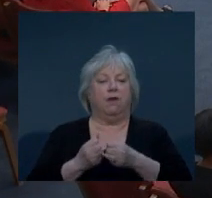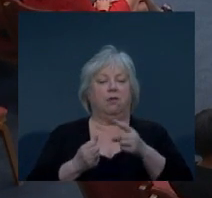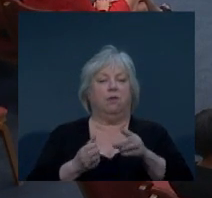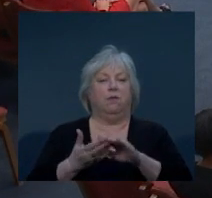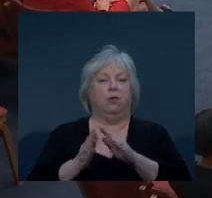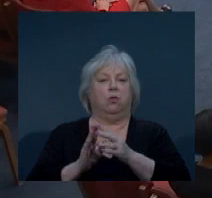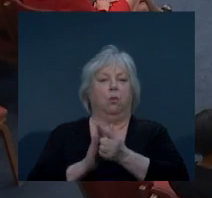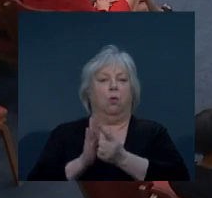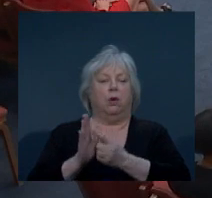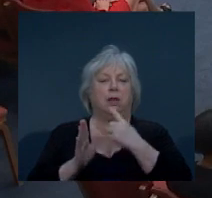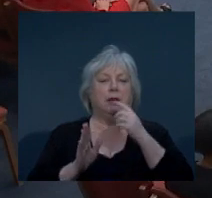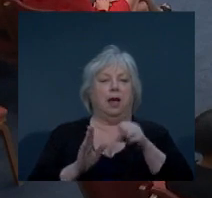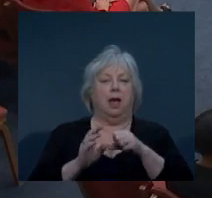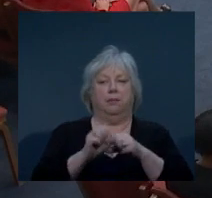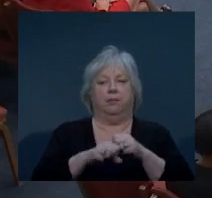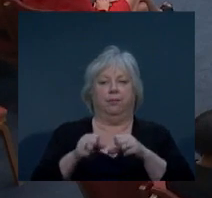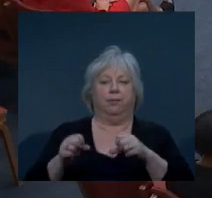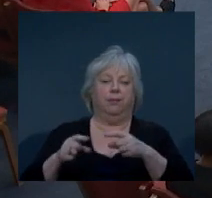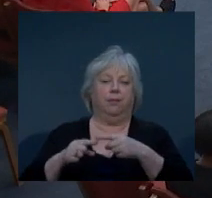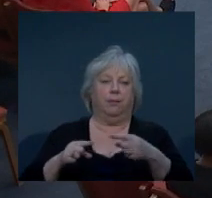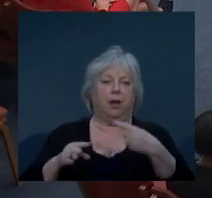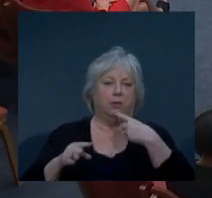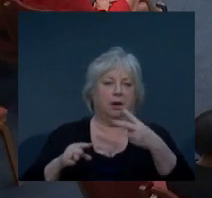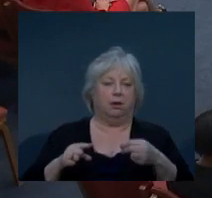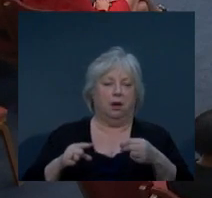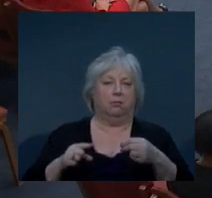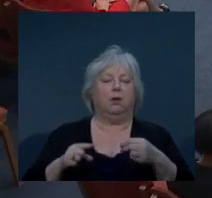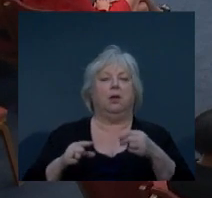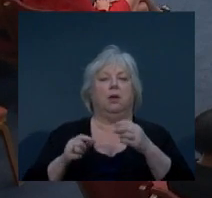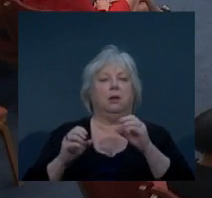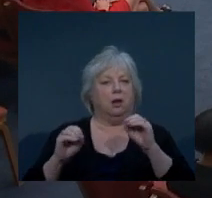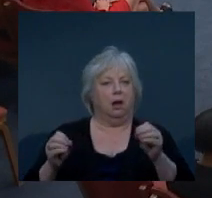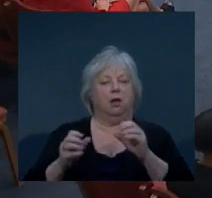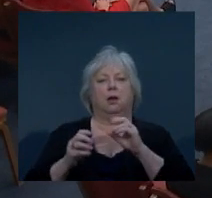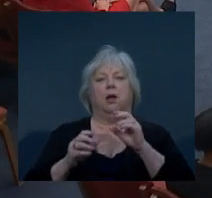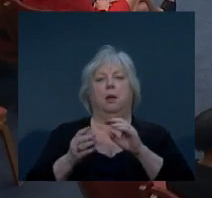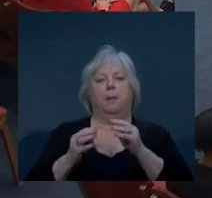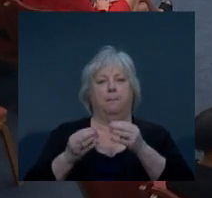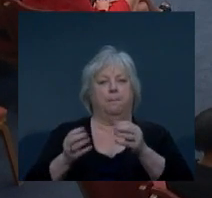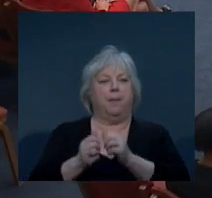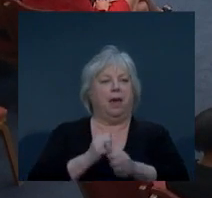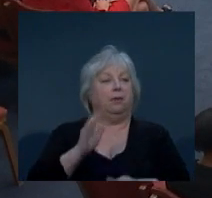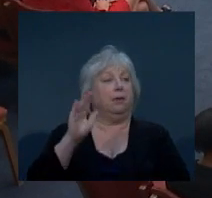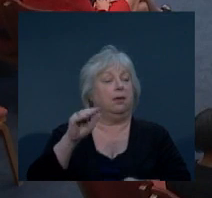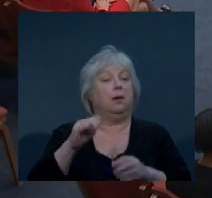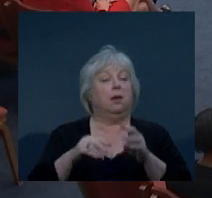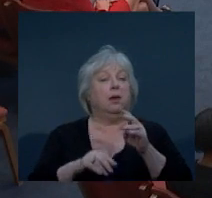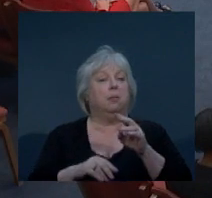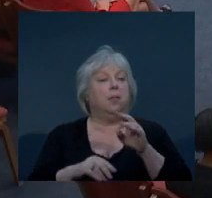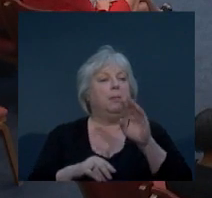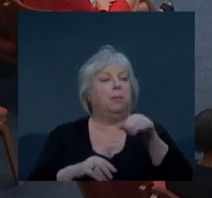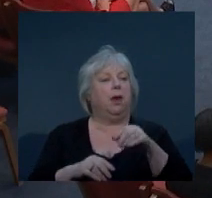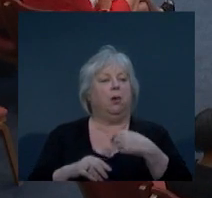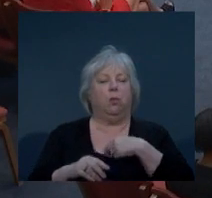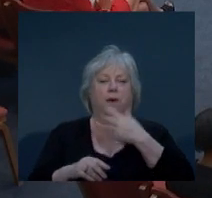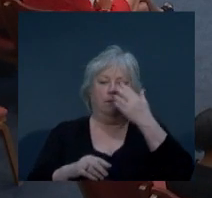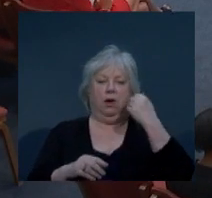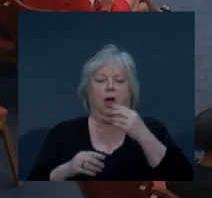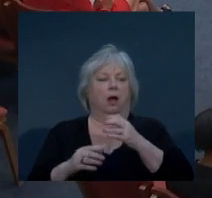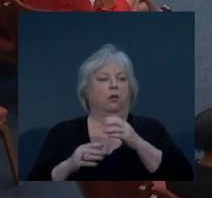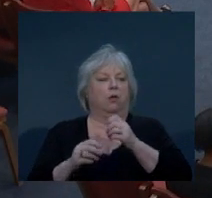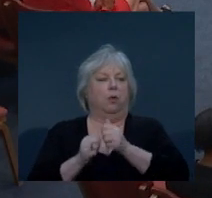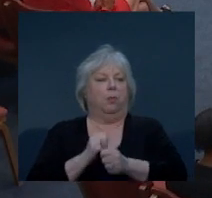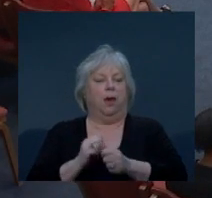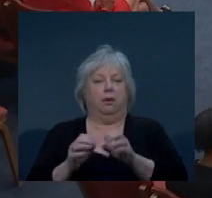particular ordinance, please say aye. All those opposed, please say nay. Motion passes. Mayor, Yes, ma'am. we forgot to pass the